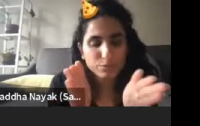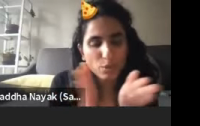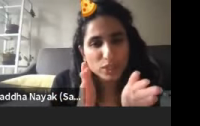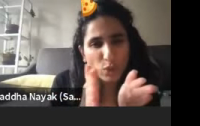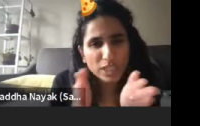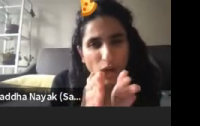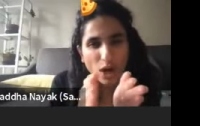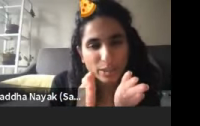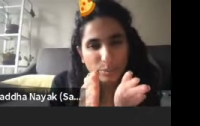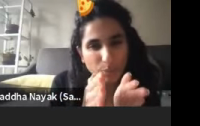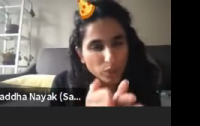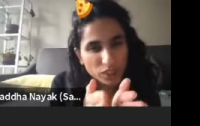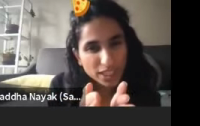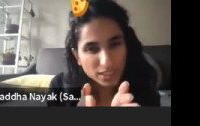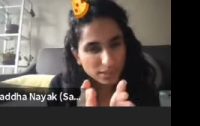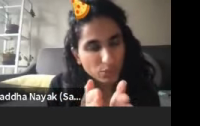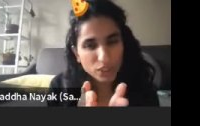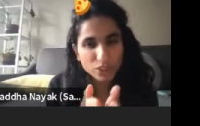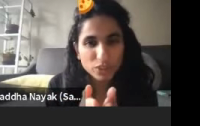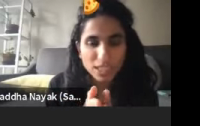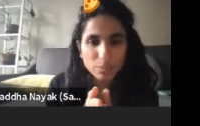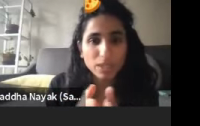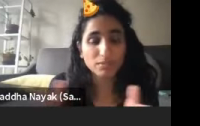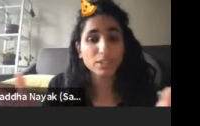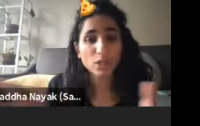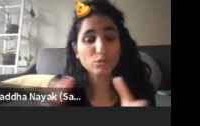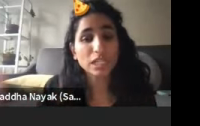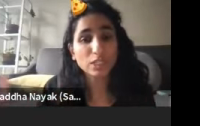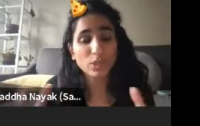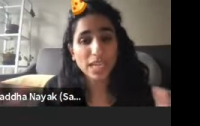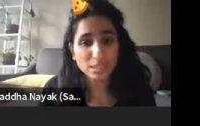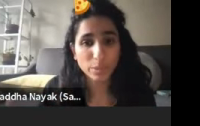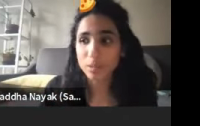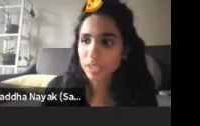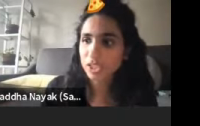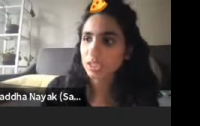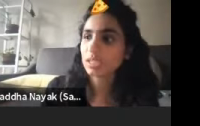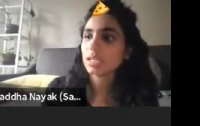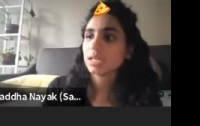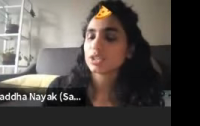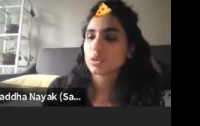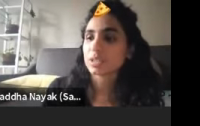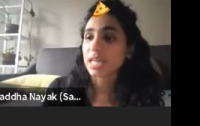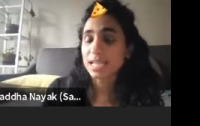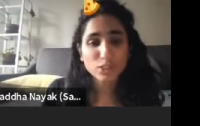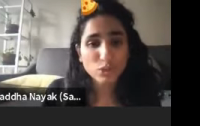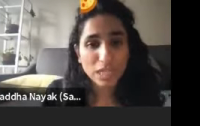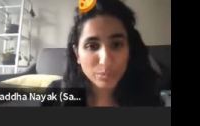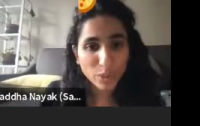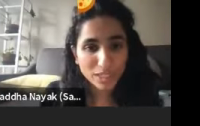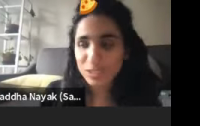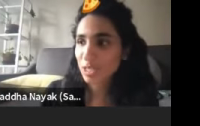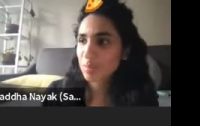of focus only on the portion that they want you to see, but they're not really looking at the bigger picture. So that is really important to keep in